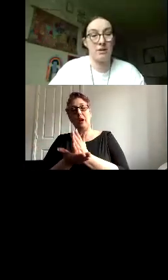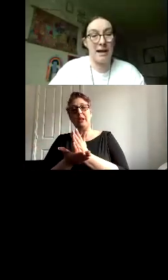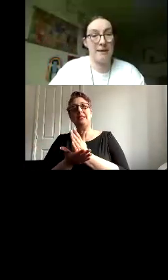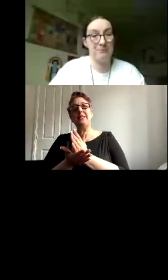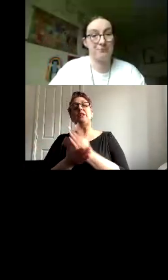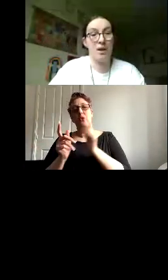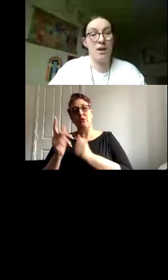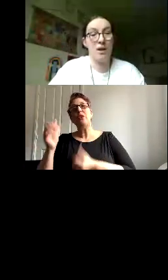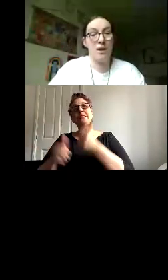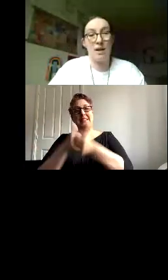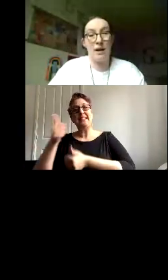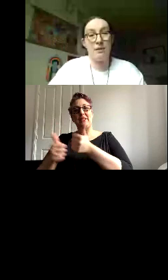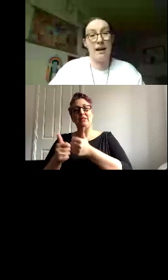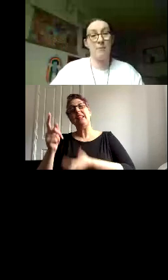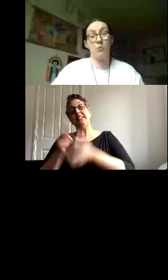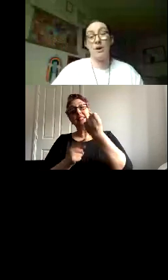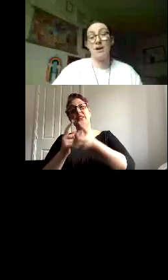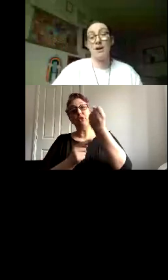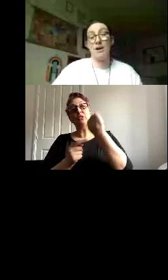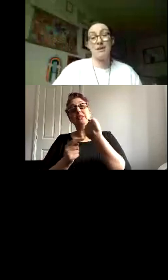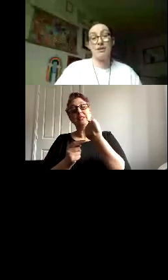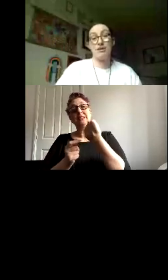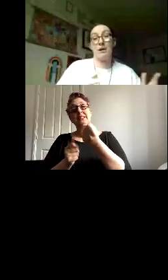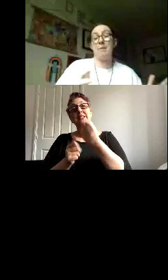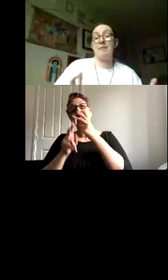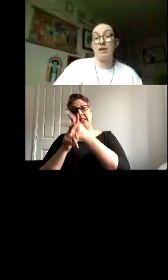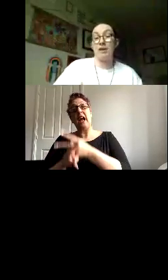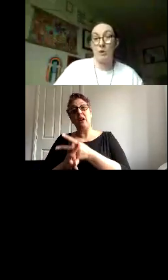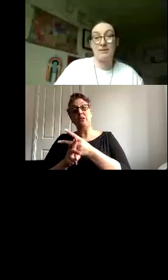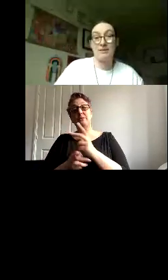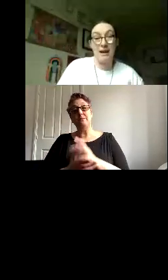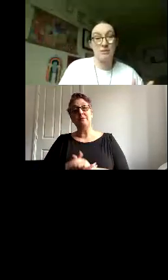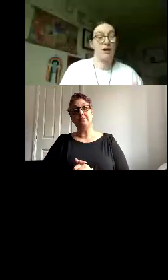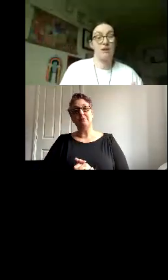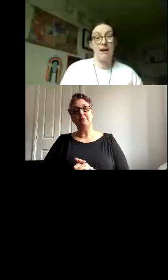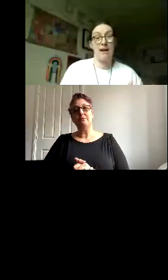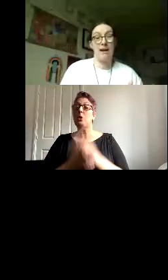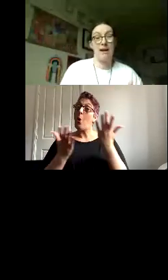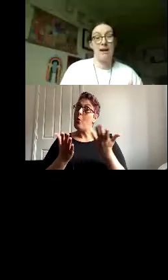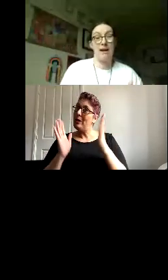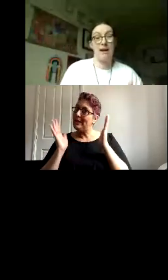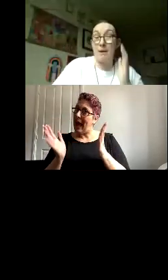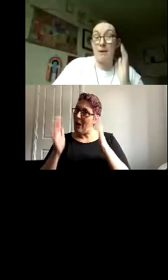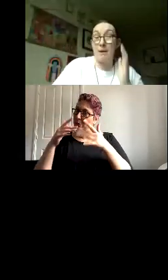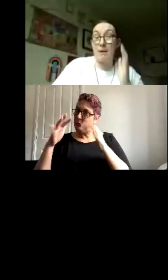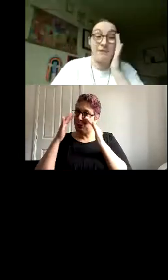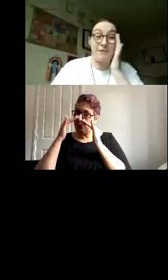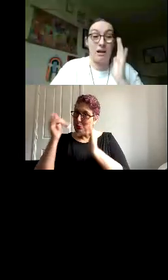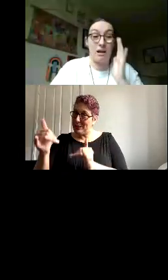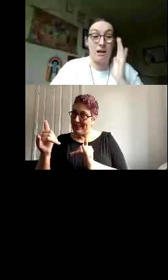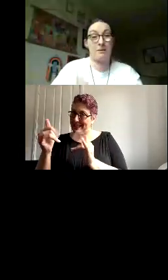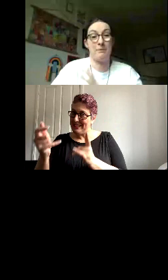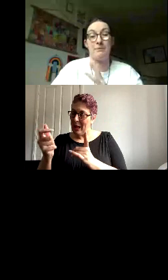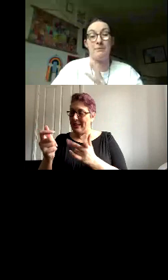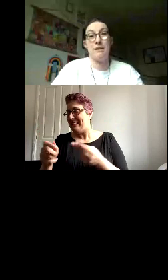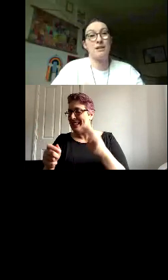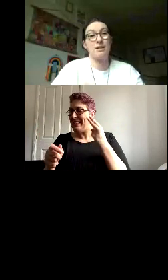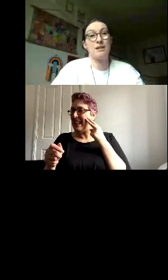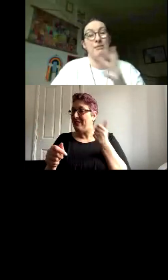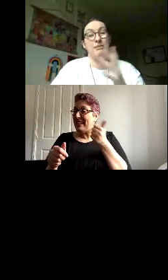care. So we're going to do a bit of a quiz now to a bit more about deaf insight and